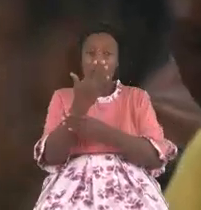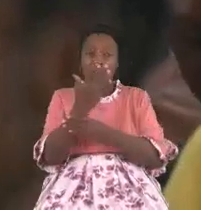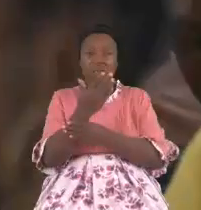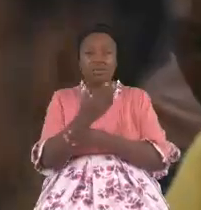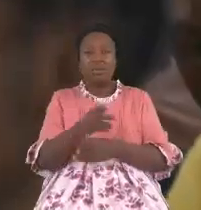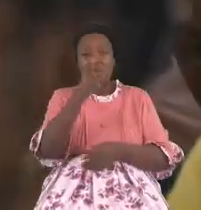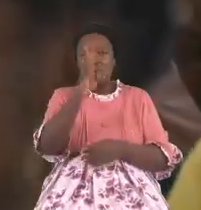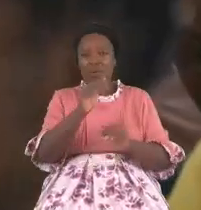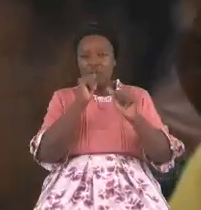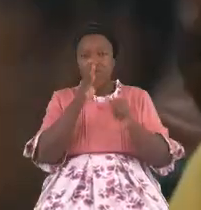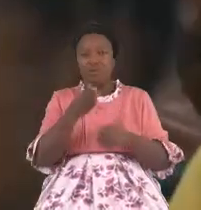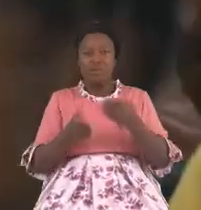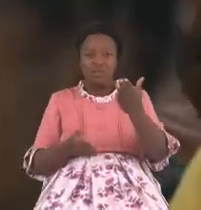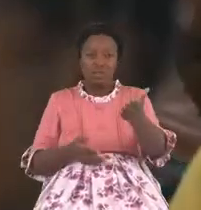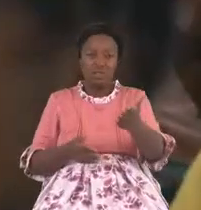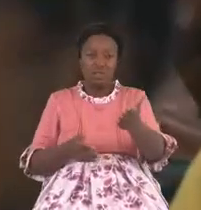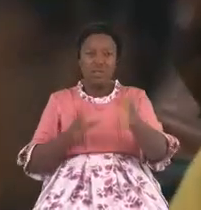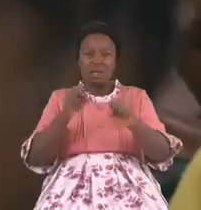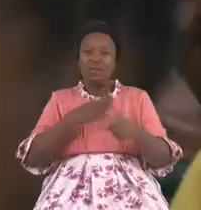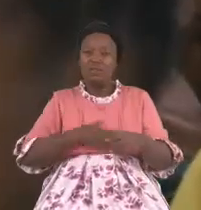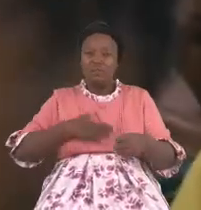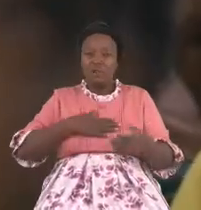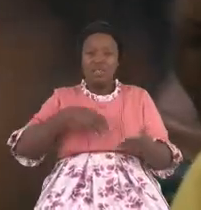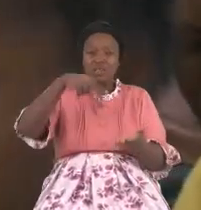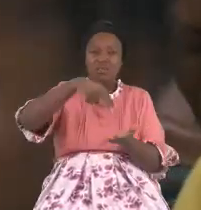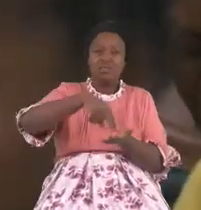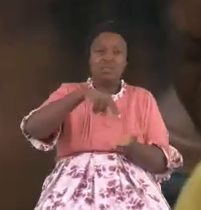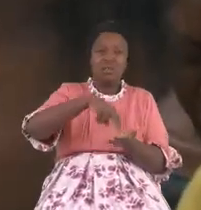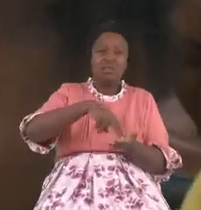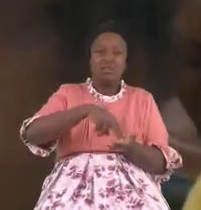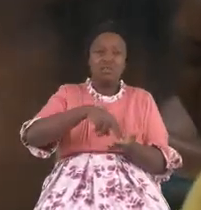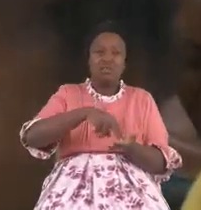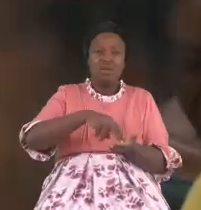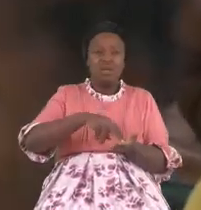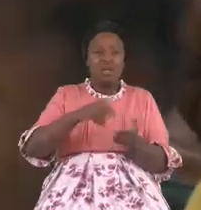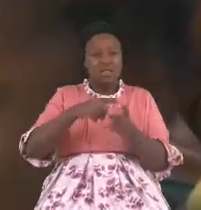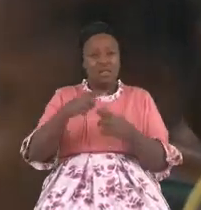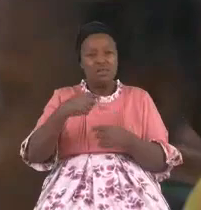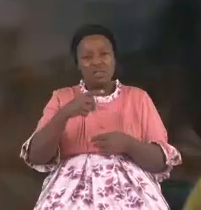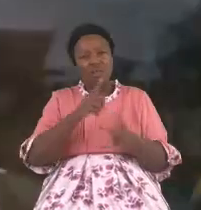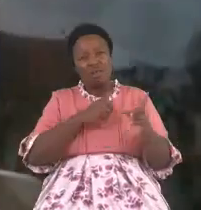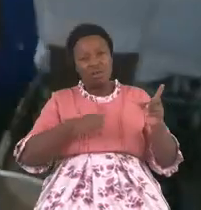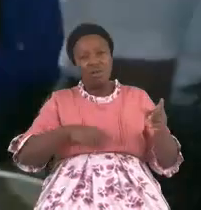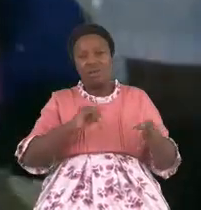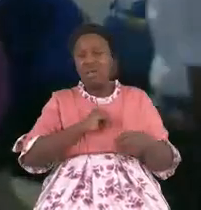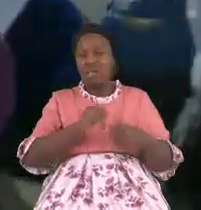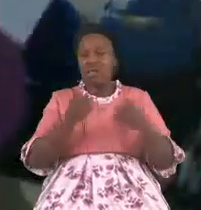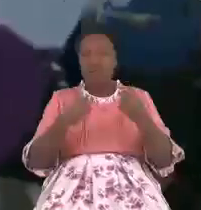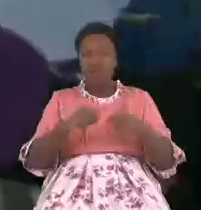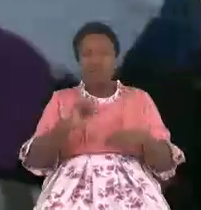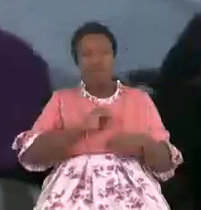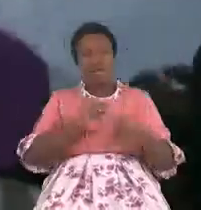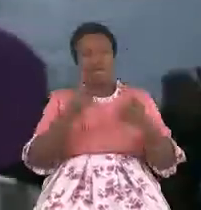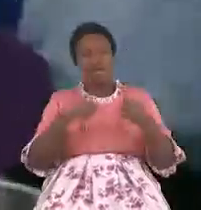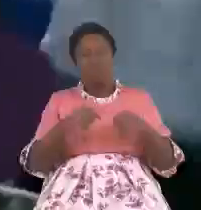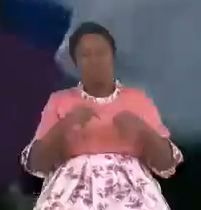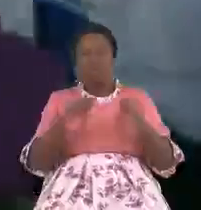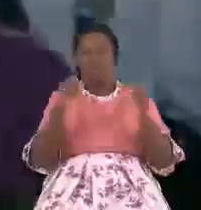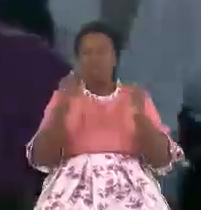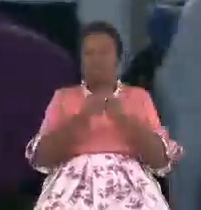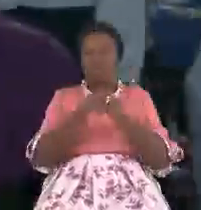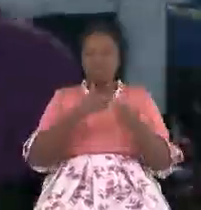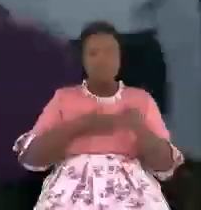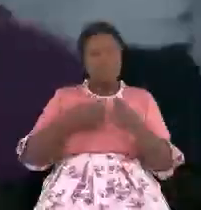stand up you are raising up your hand you are saying lord i come i come with my heart i calm by